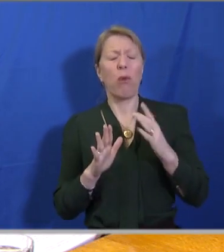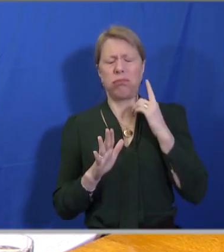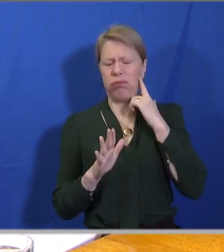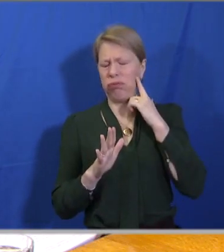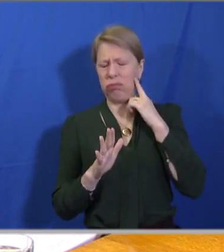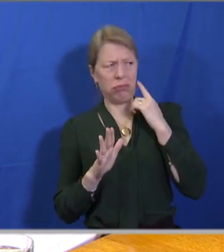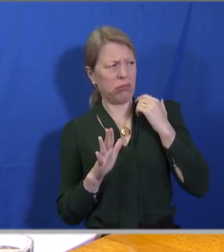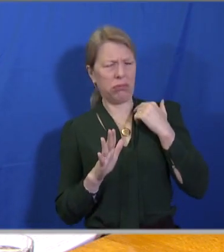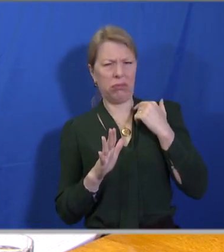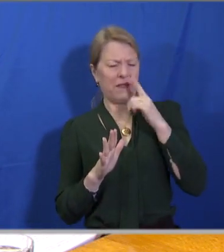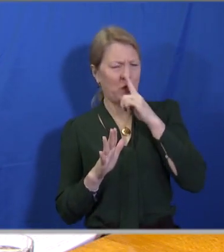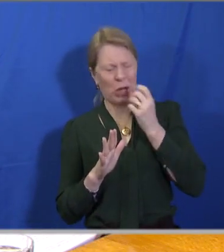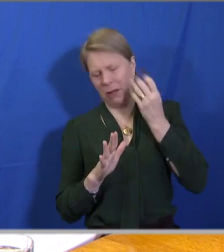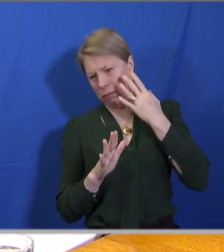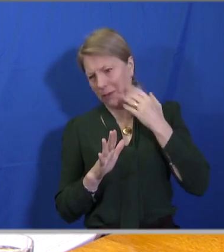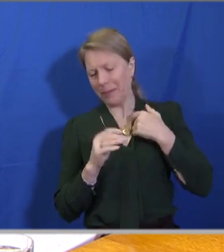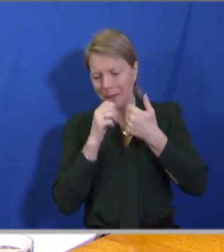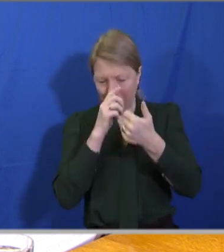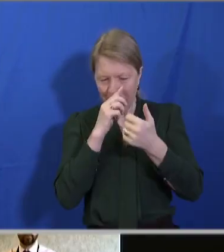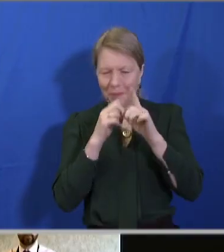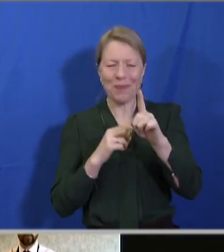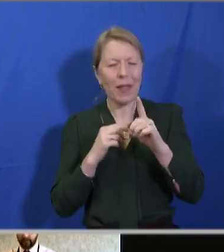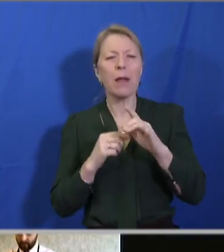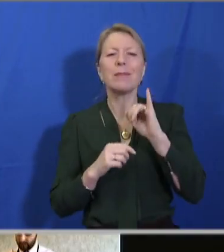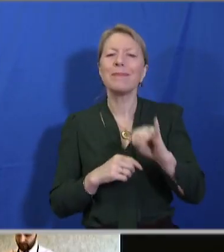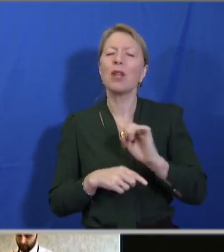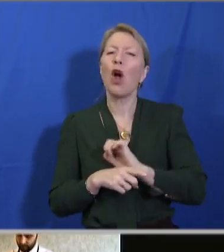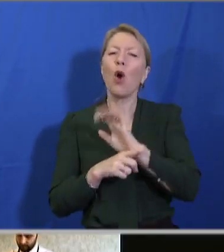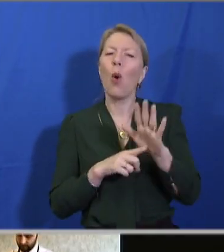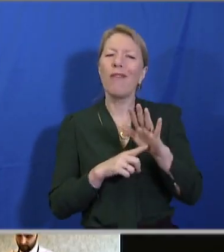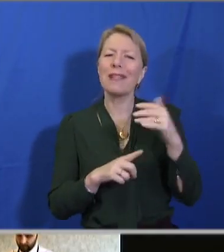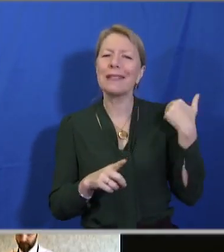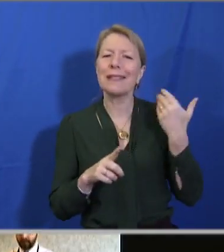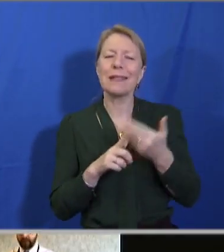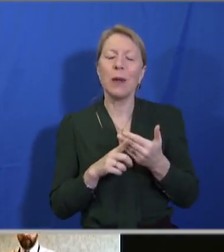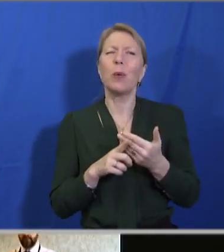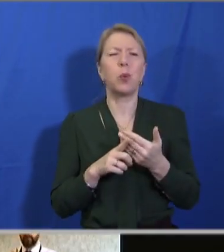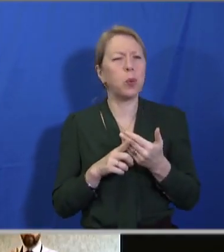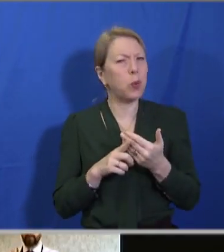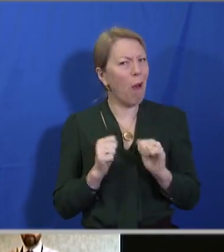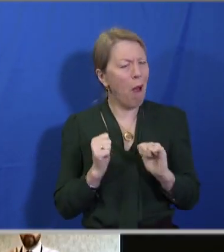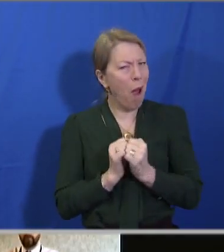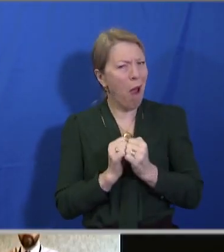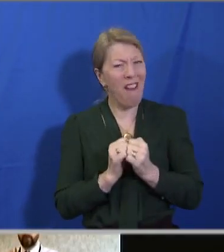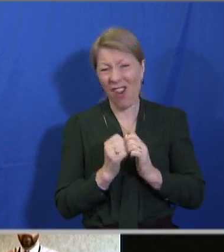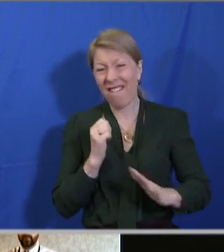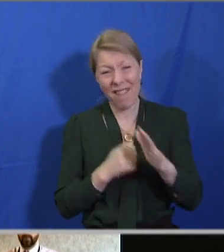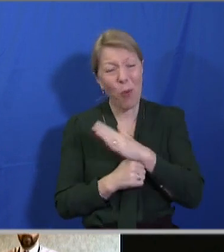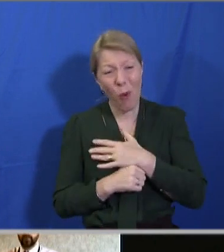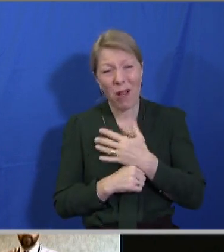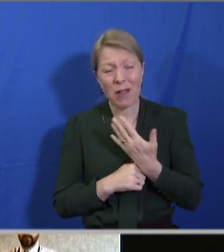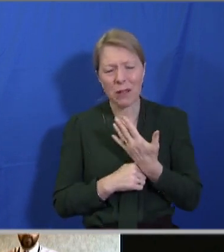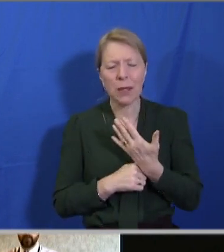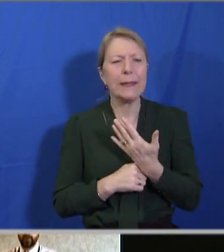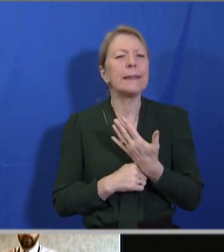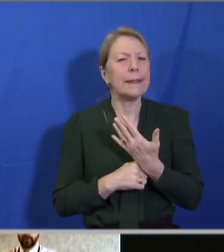Chair. So due to the pandemic, the last few years have been extremely challenging for all of us, and in particular